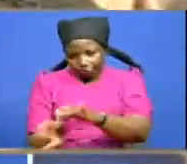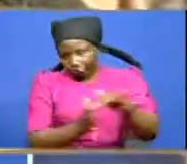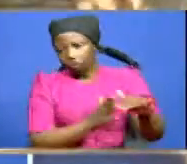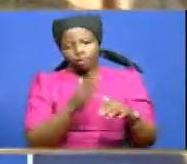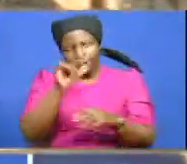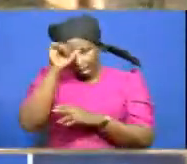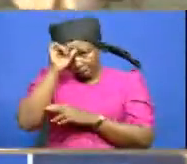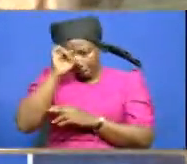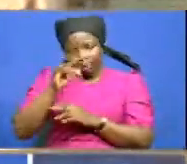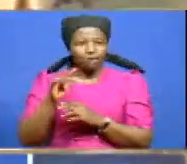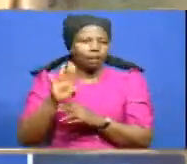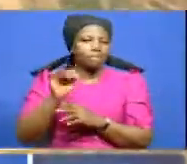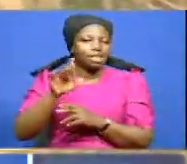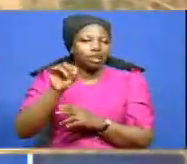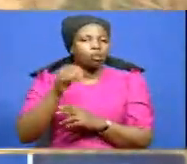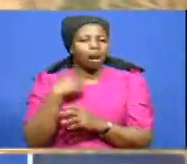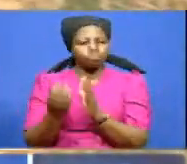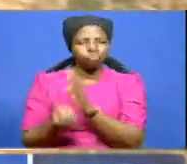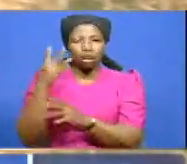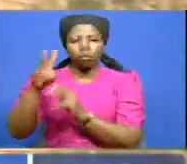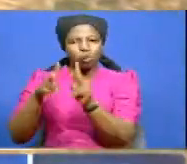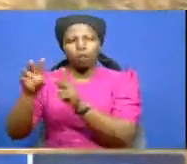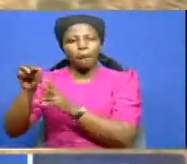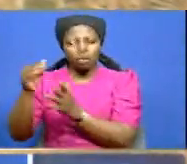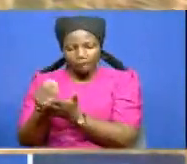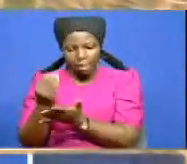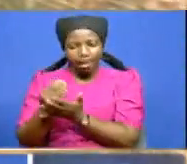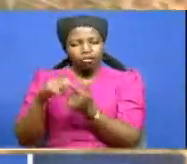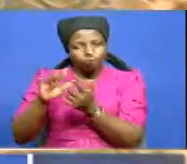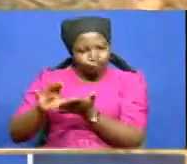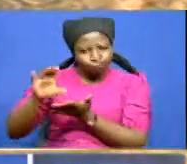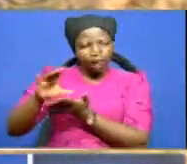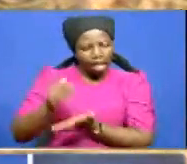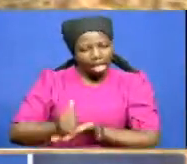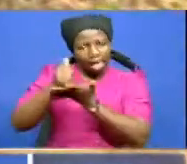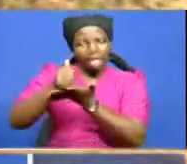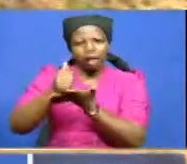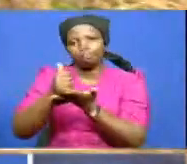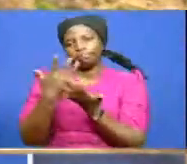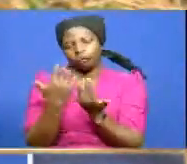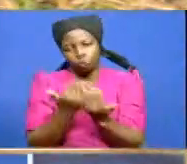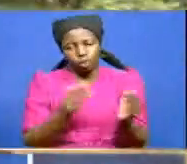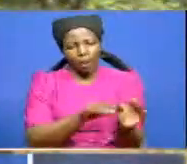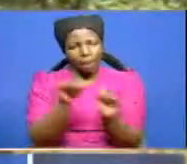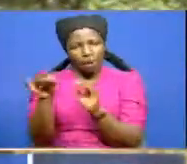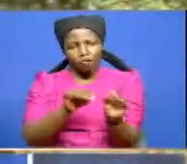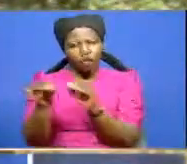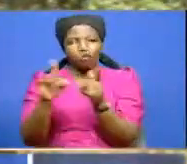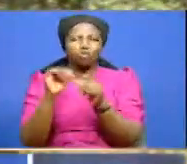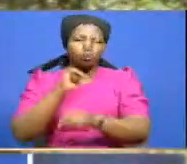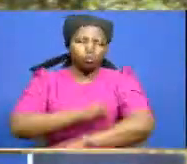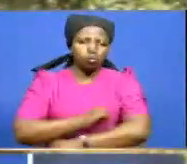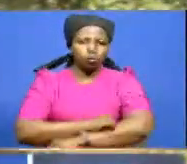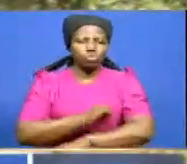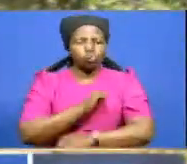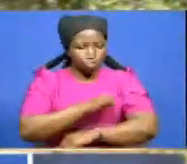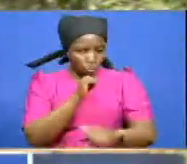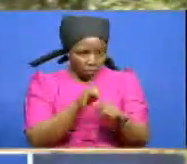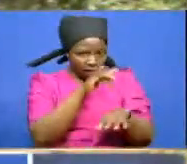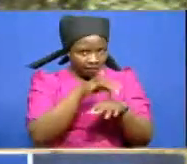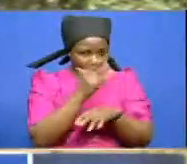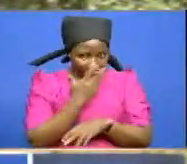million shillings to facilitate smooth learning for pupils from schools which were affected by the floods. Because we have been advised by